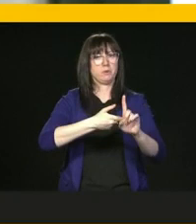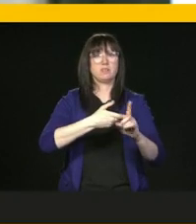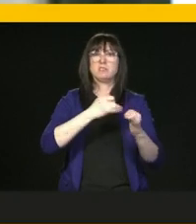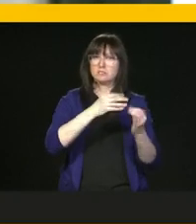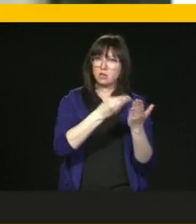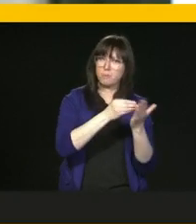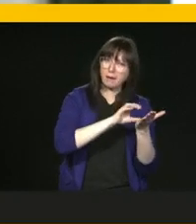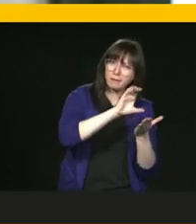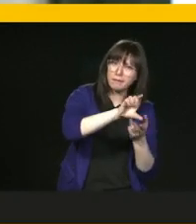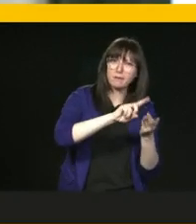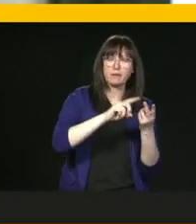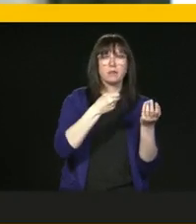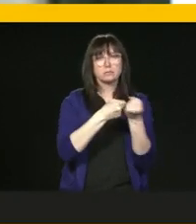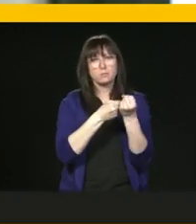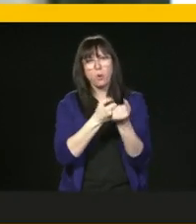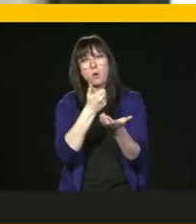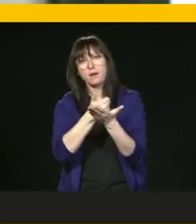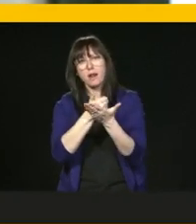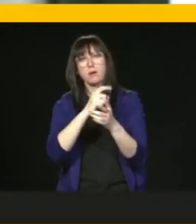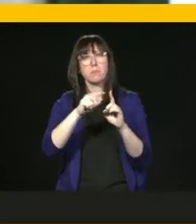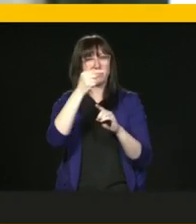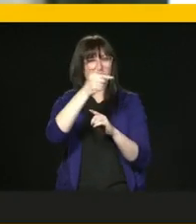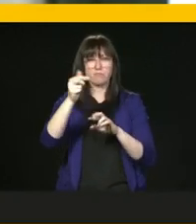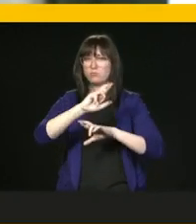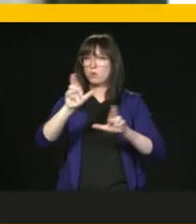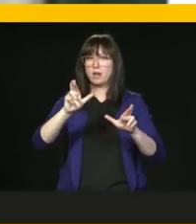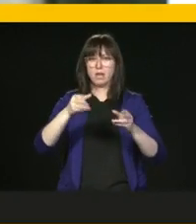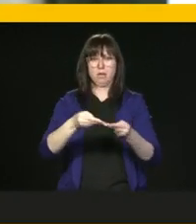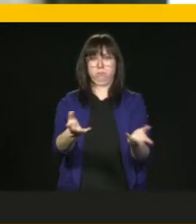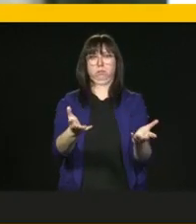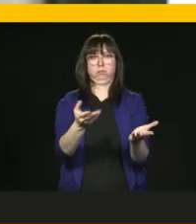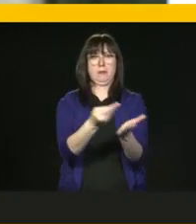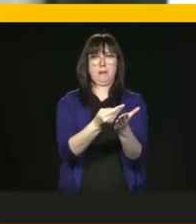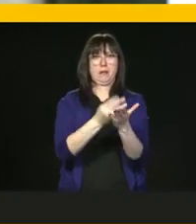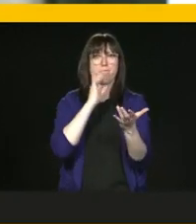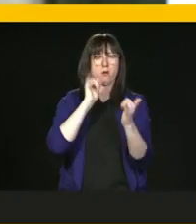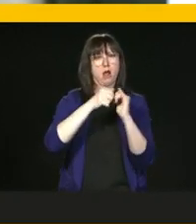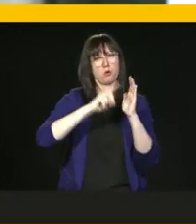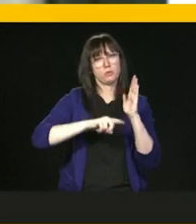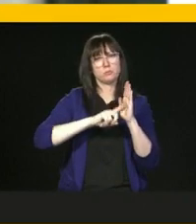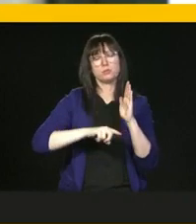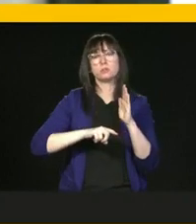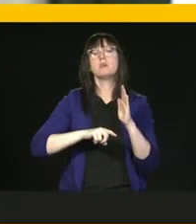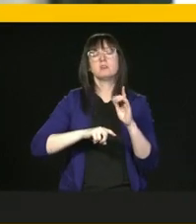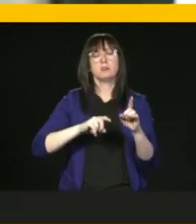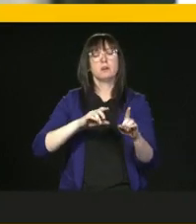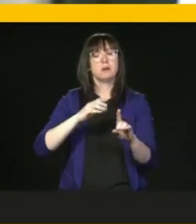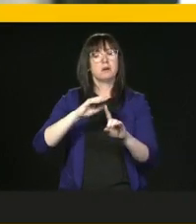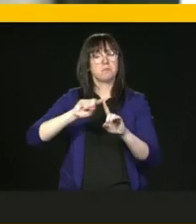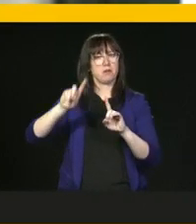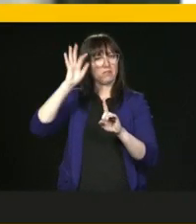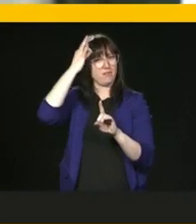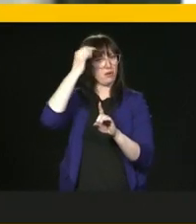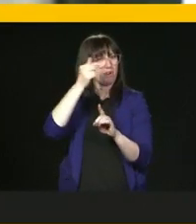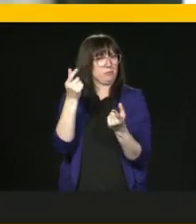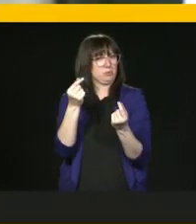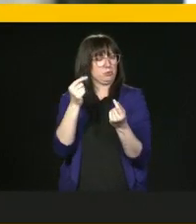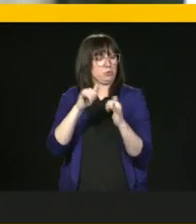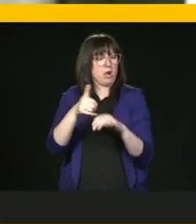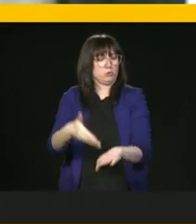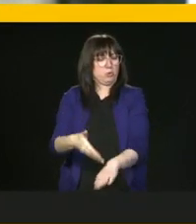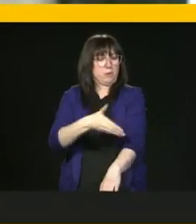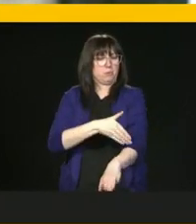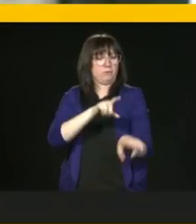assistance that's being announced today and that the government has already put in place. What immediate and specific actions is the federal government doing to increase